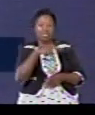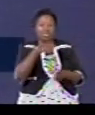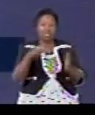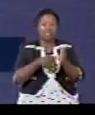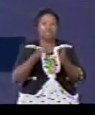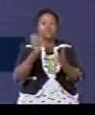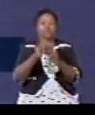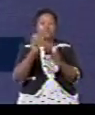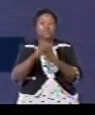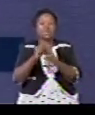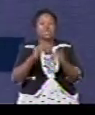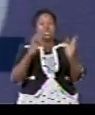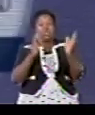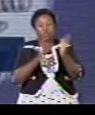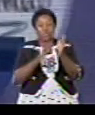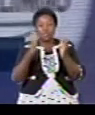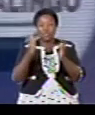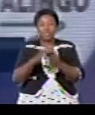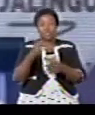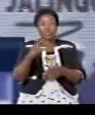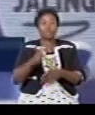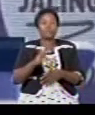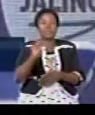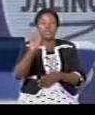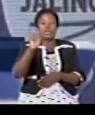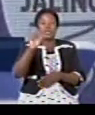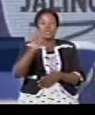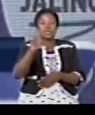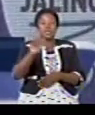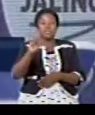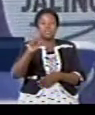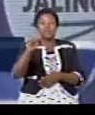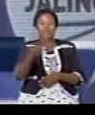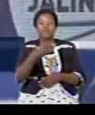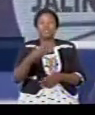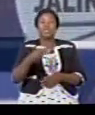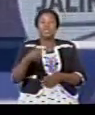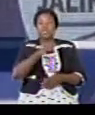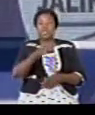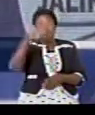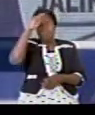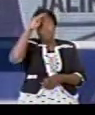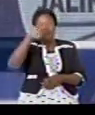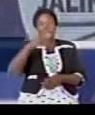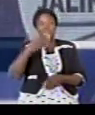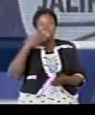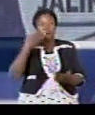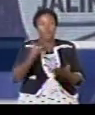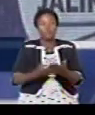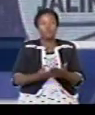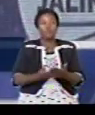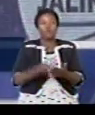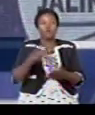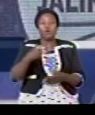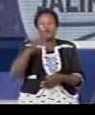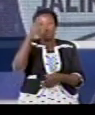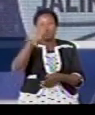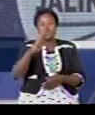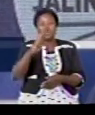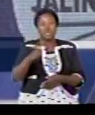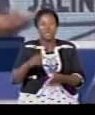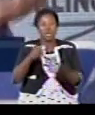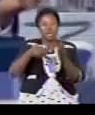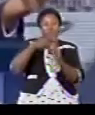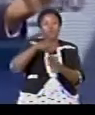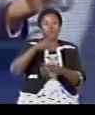words. Jesus of Nazareth, a man approved of God among you